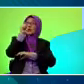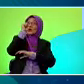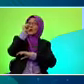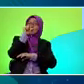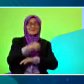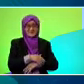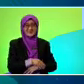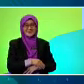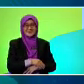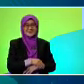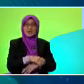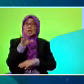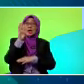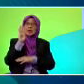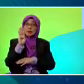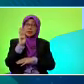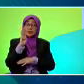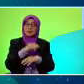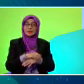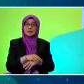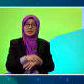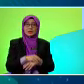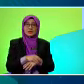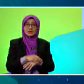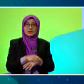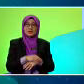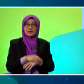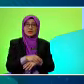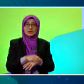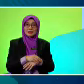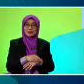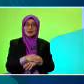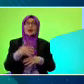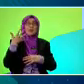Okay. Milk B is still warm